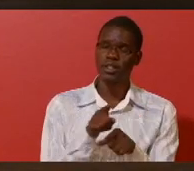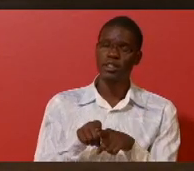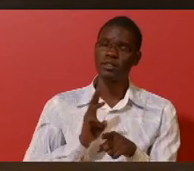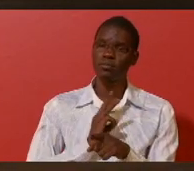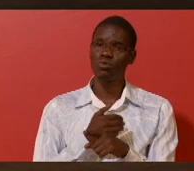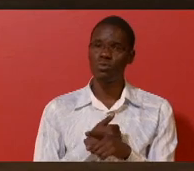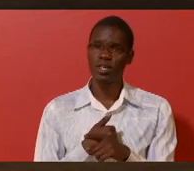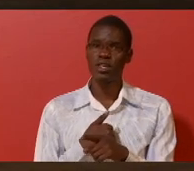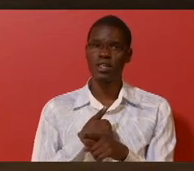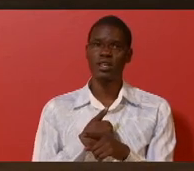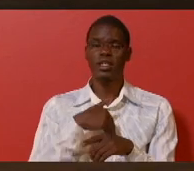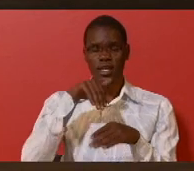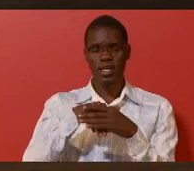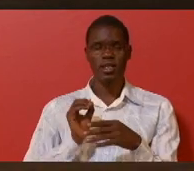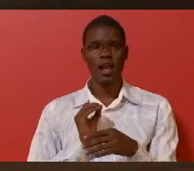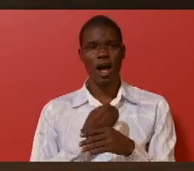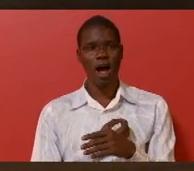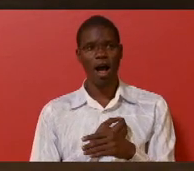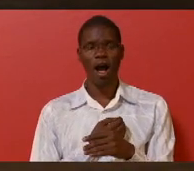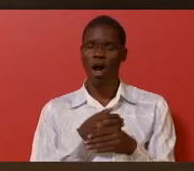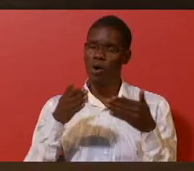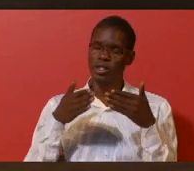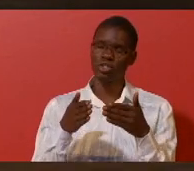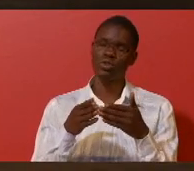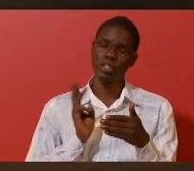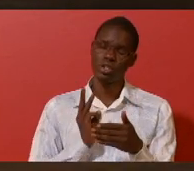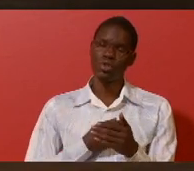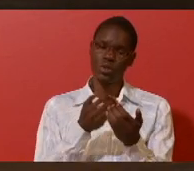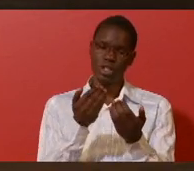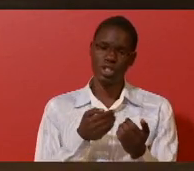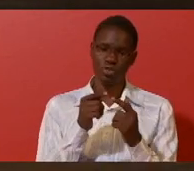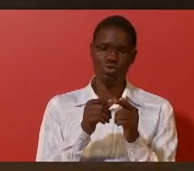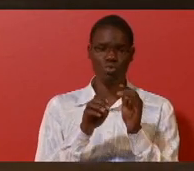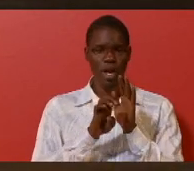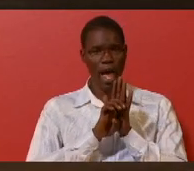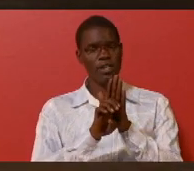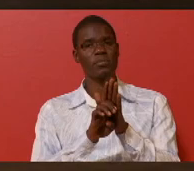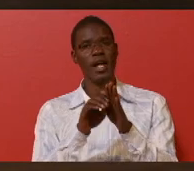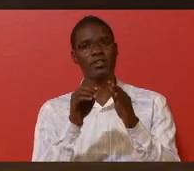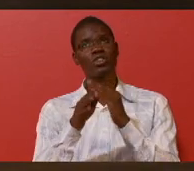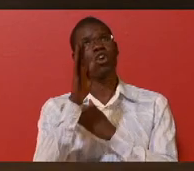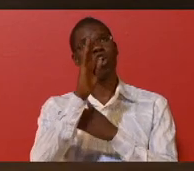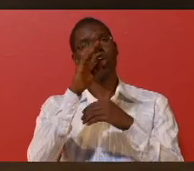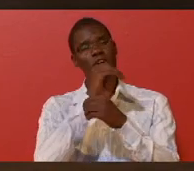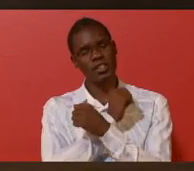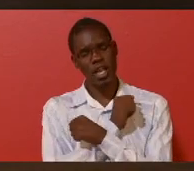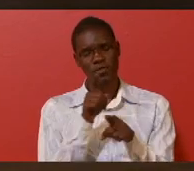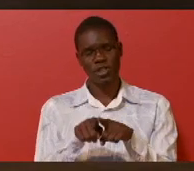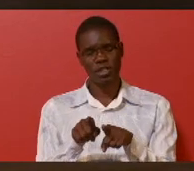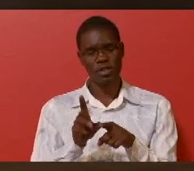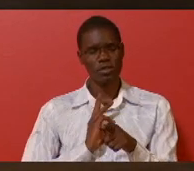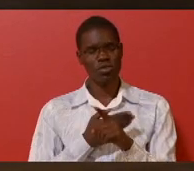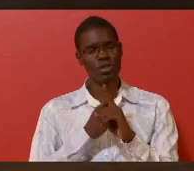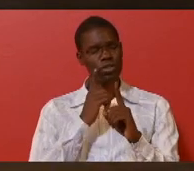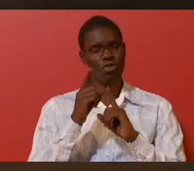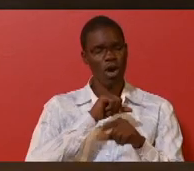so even in our sexuality, we need to be expressing God's love. And so we talk about